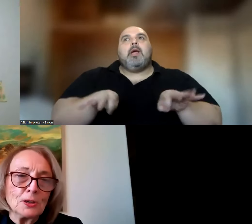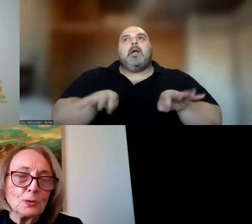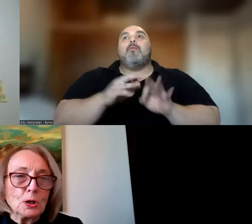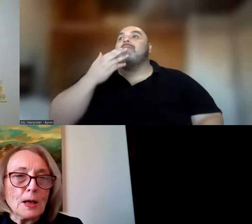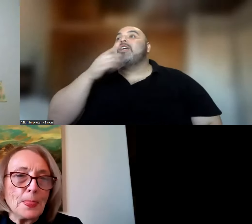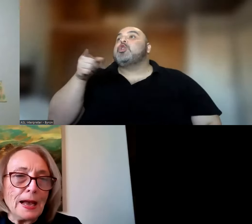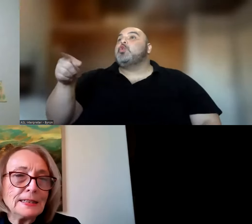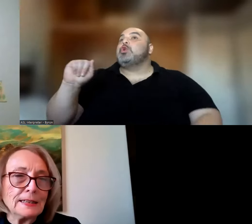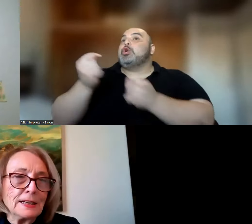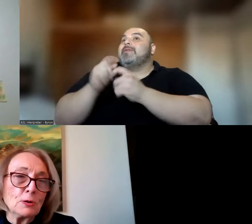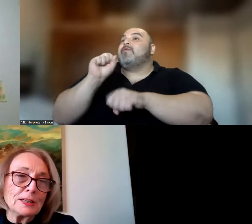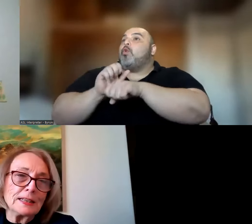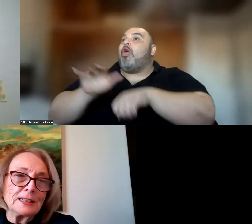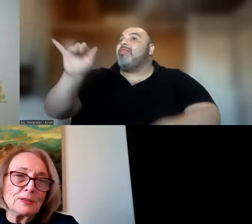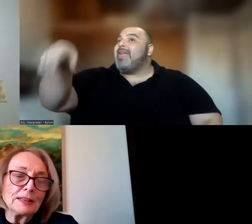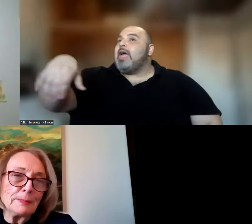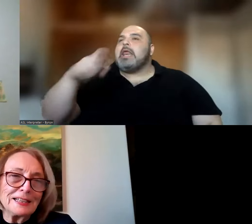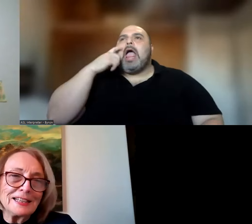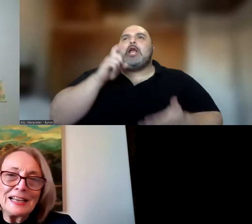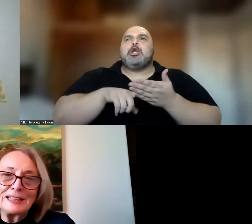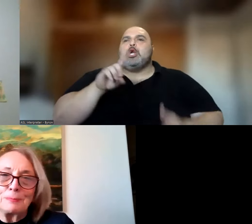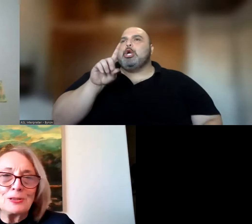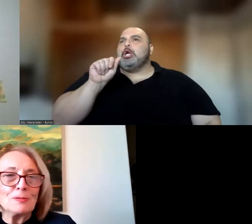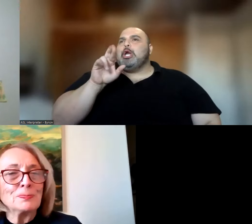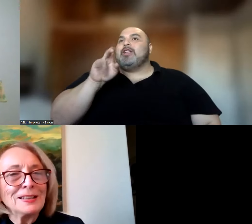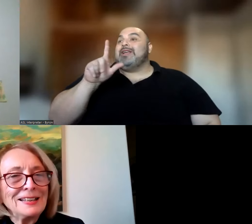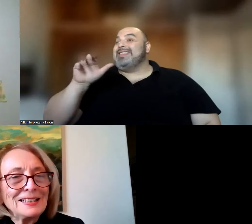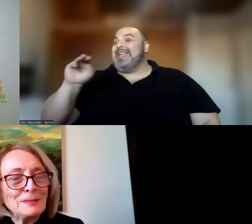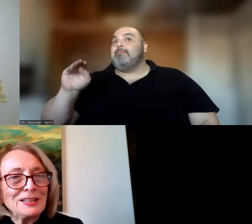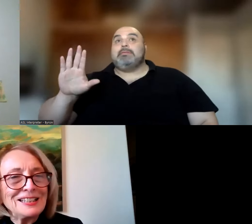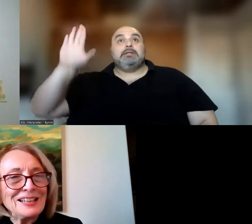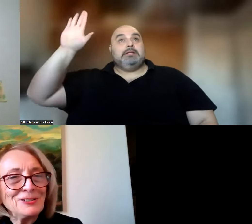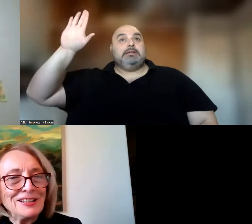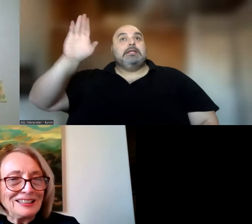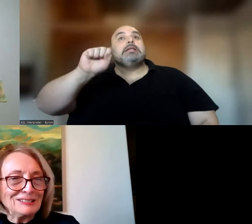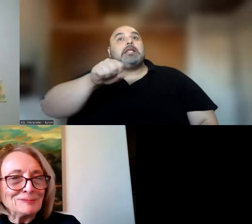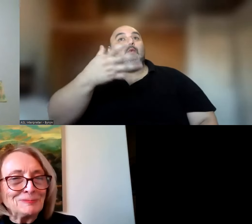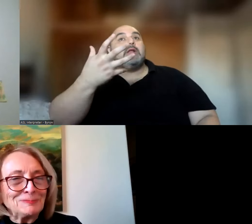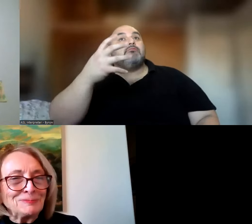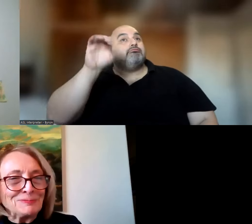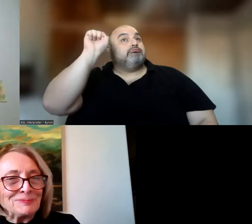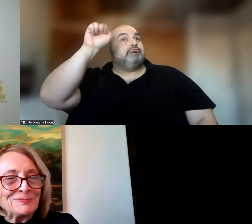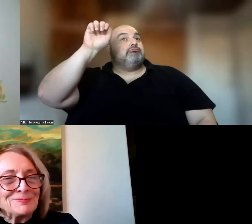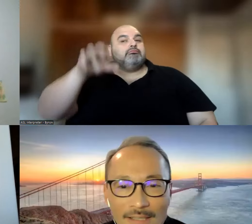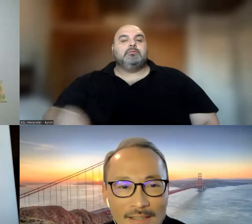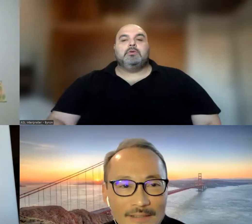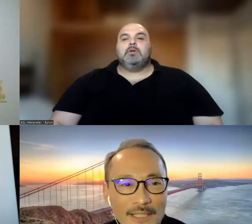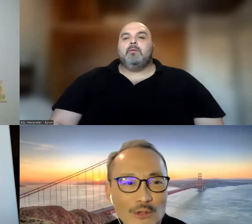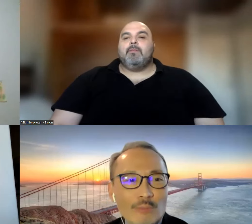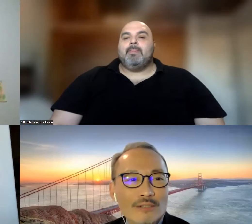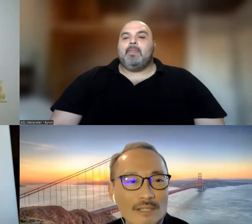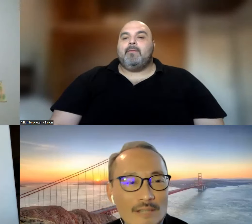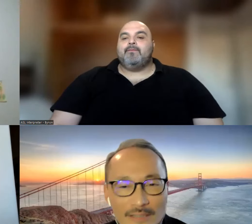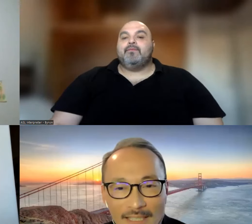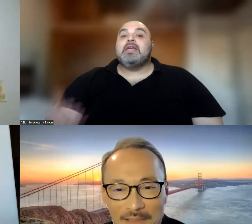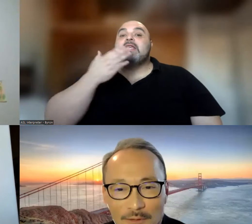your work on that. And I noticed that Derek Lamb has his hand up, so he has something to say too, I think. Thank you, Catherine, and thank you